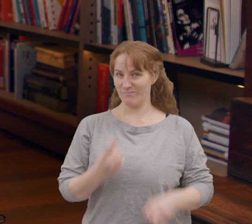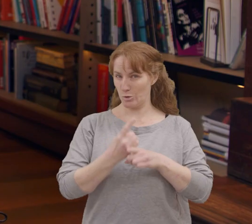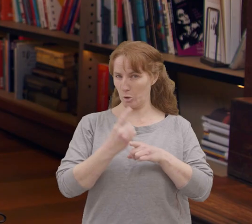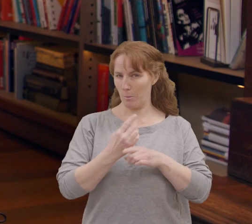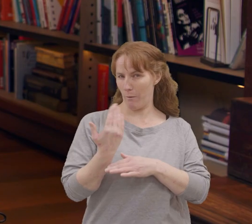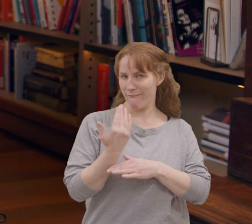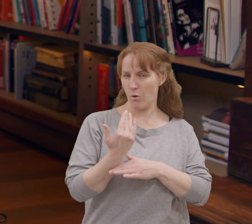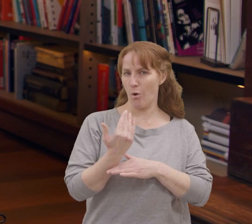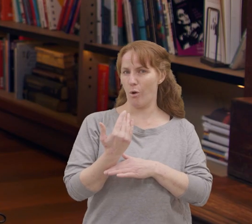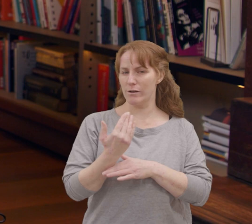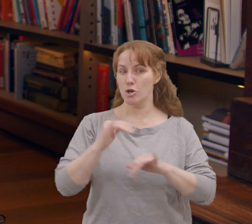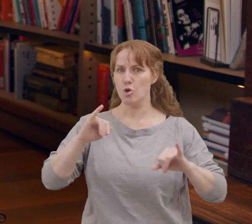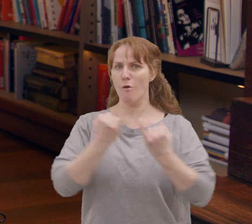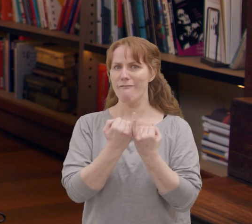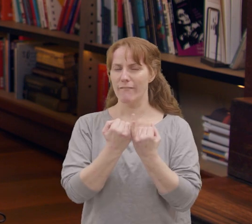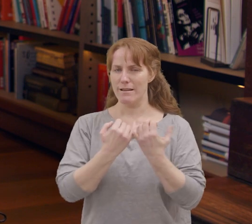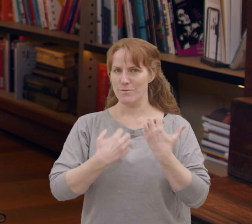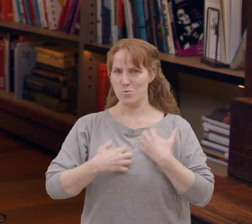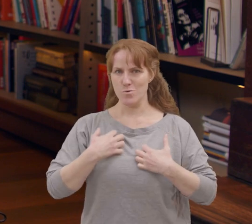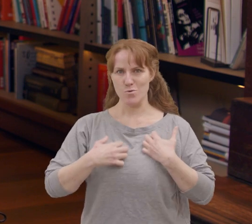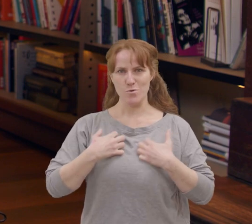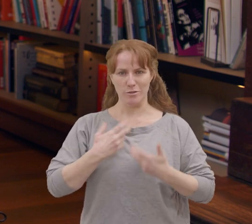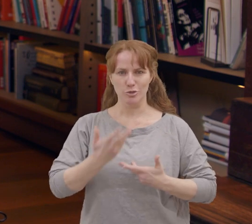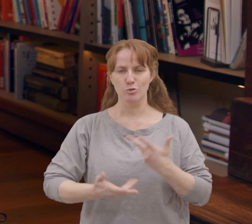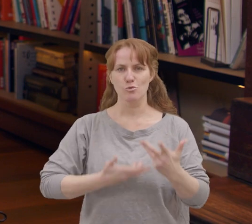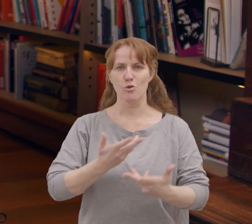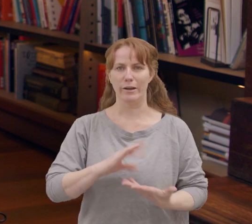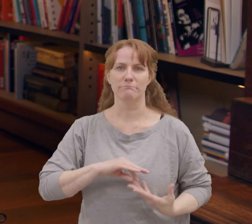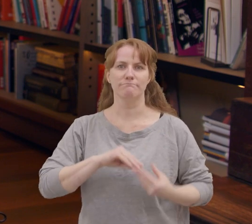As I mentioned in the introduction, conflict between characters is what